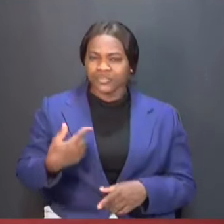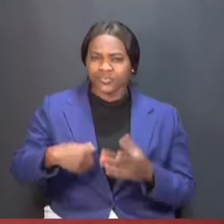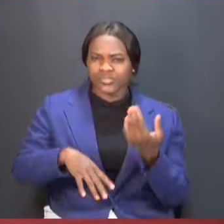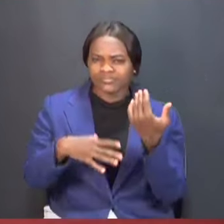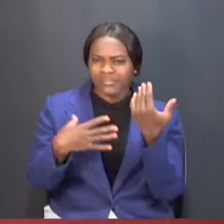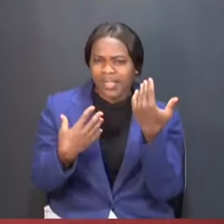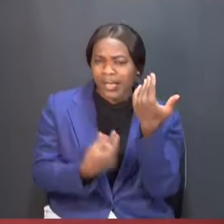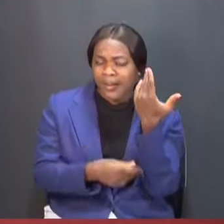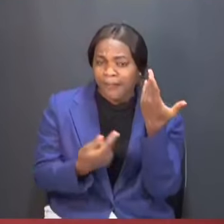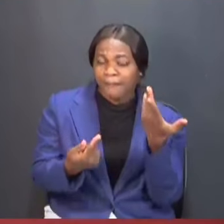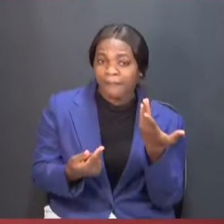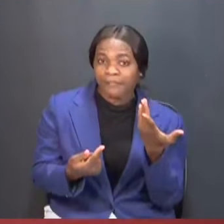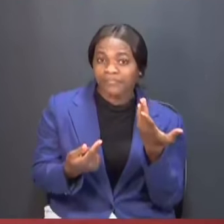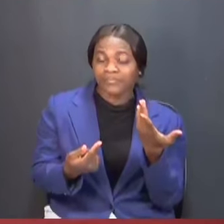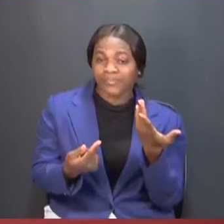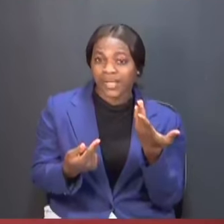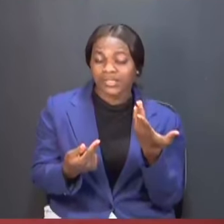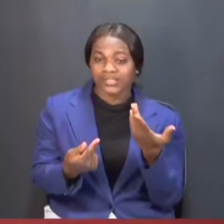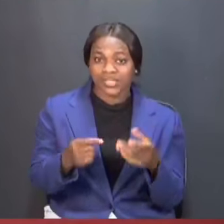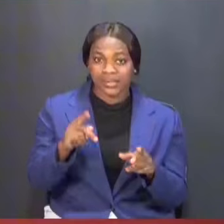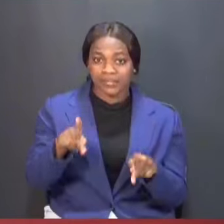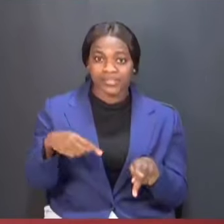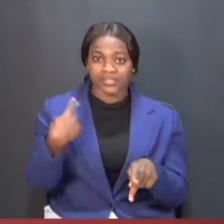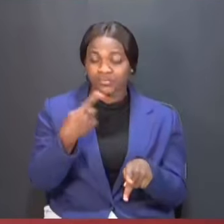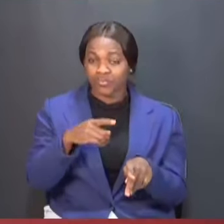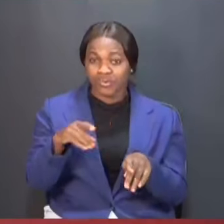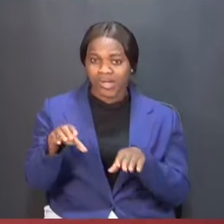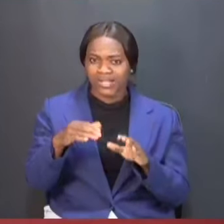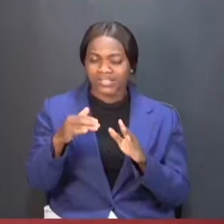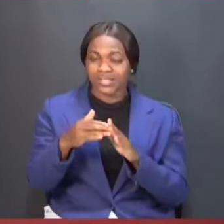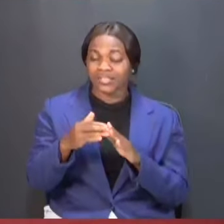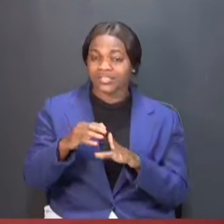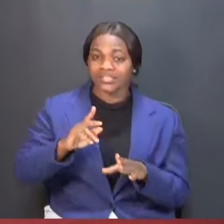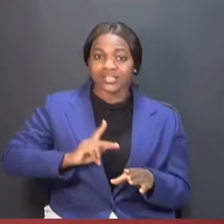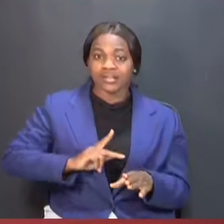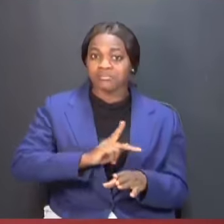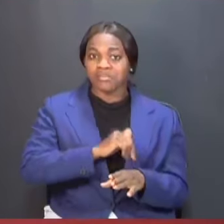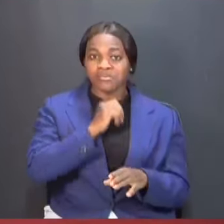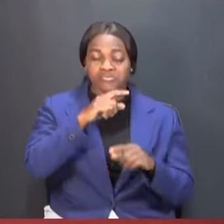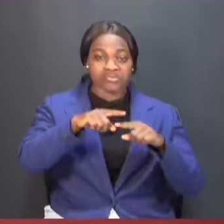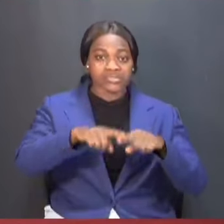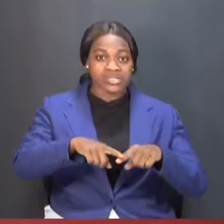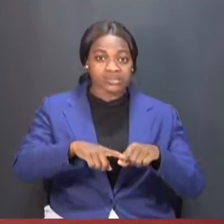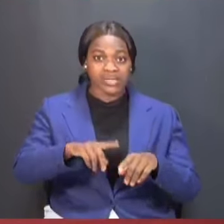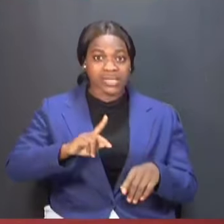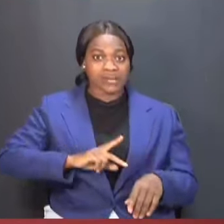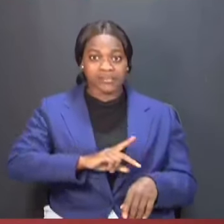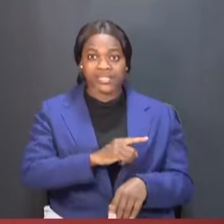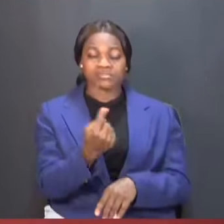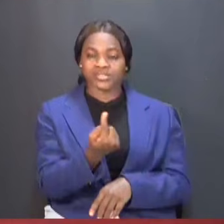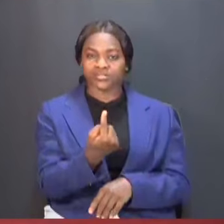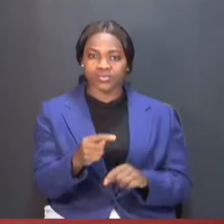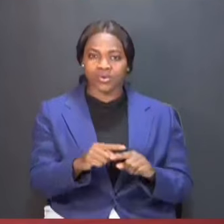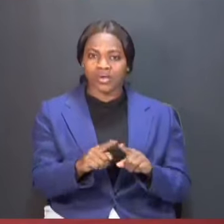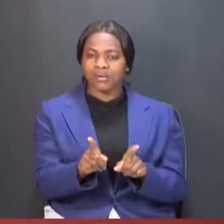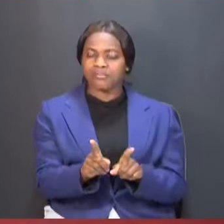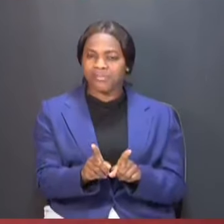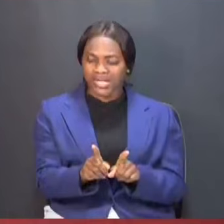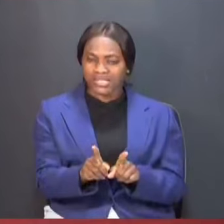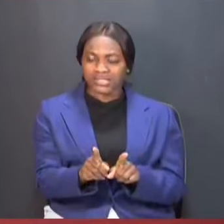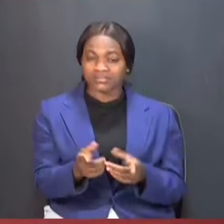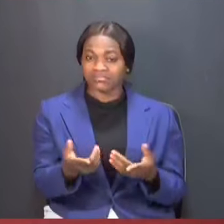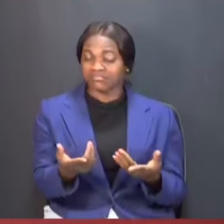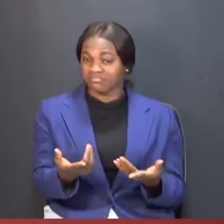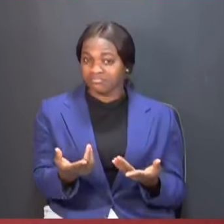acts committed within the chamber. The relevant test is whether the conduct, wherever it